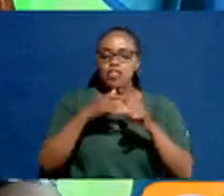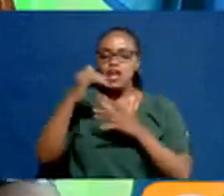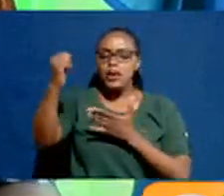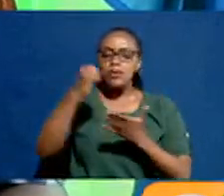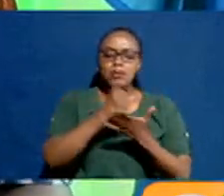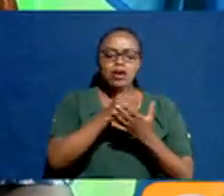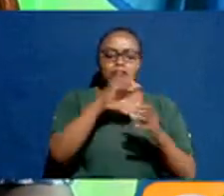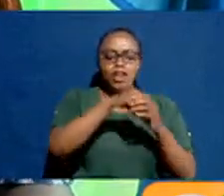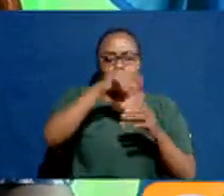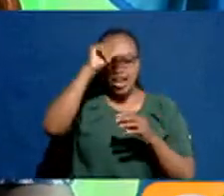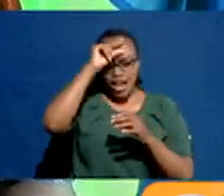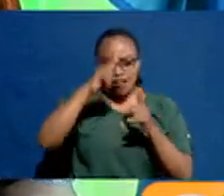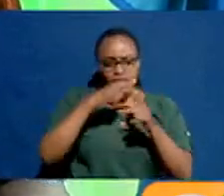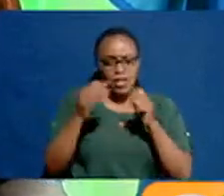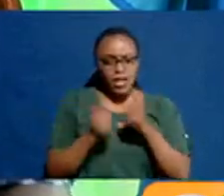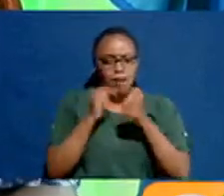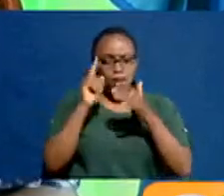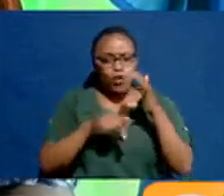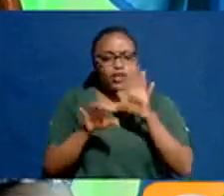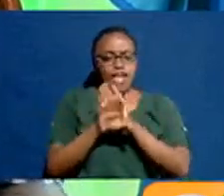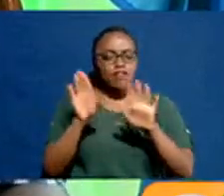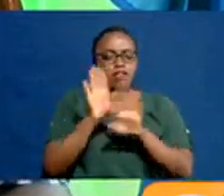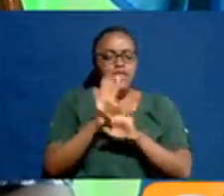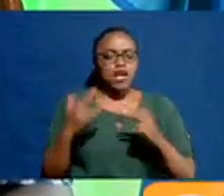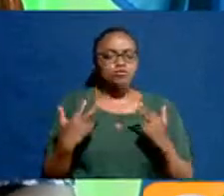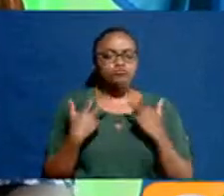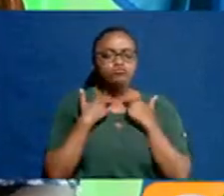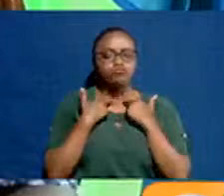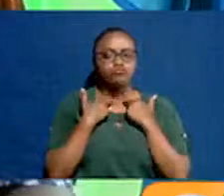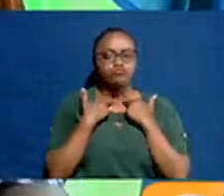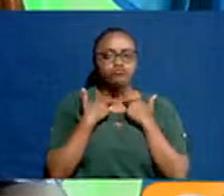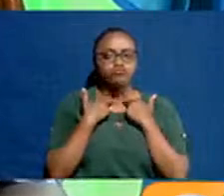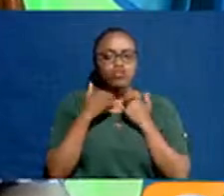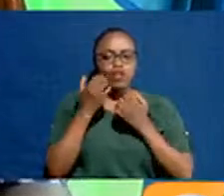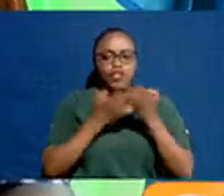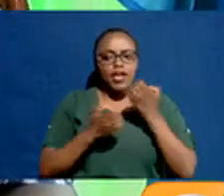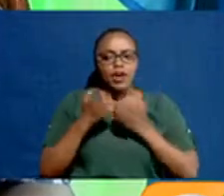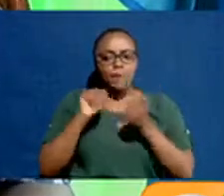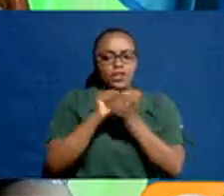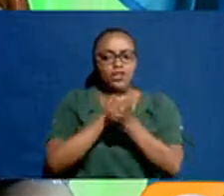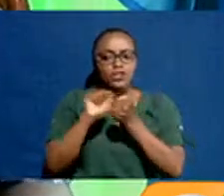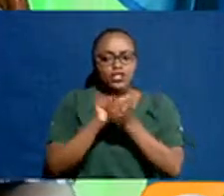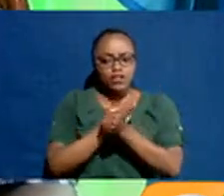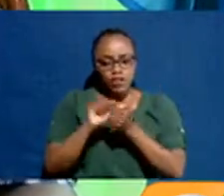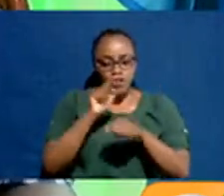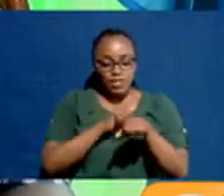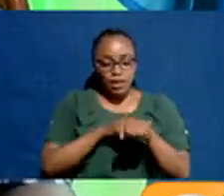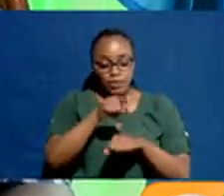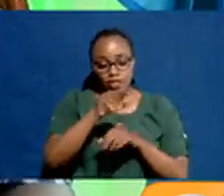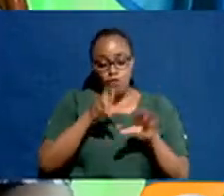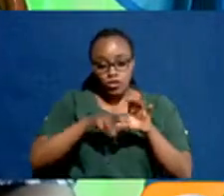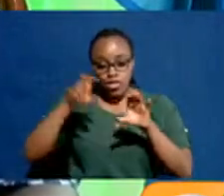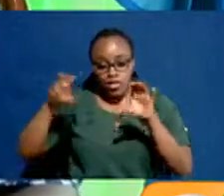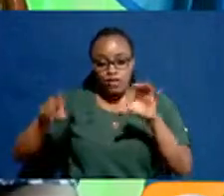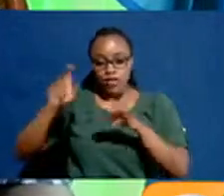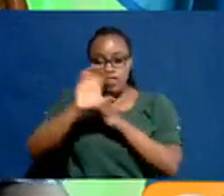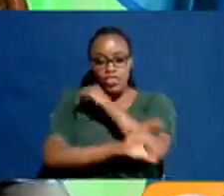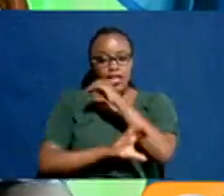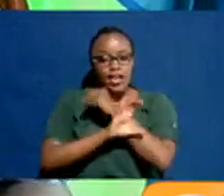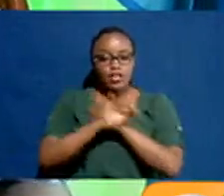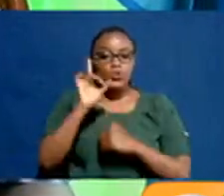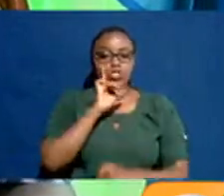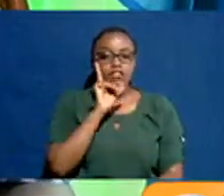government. What happened? Everything came to a standstill. The economy got destroyed. By the time he left, the country was